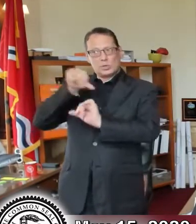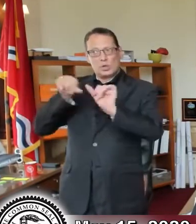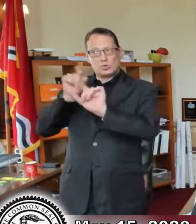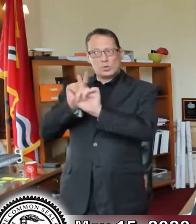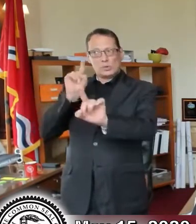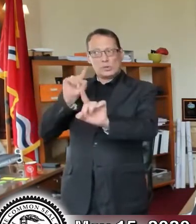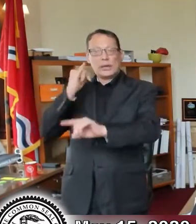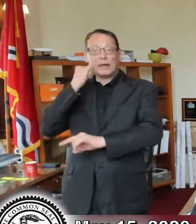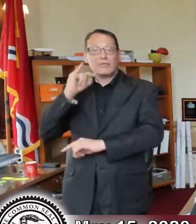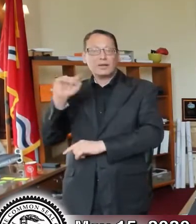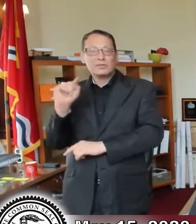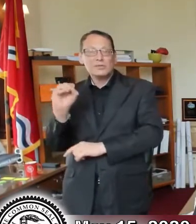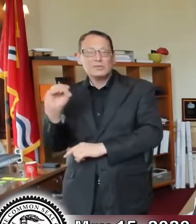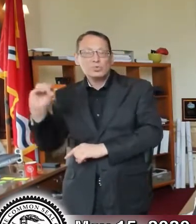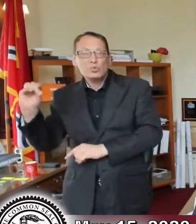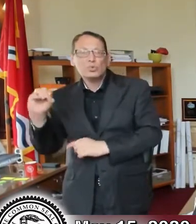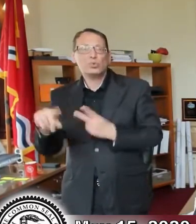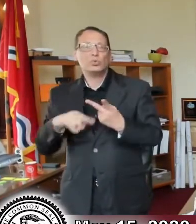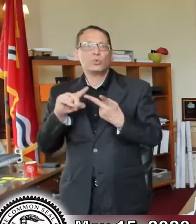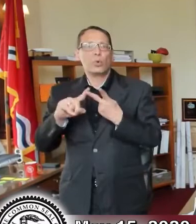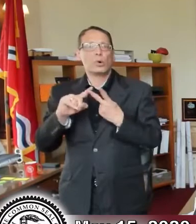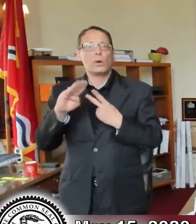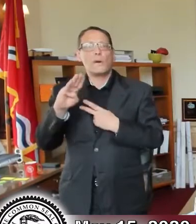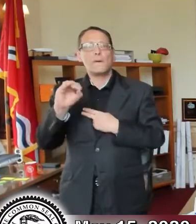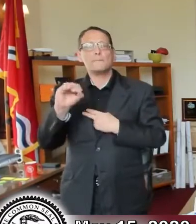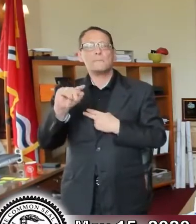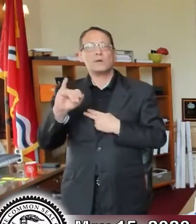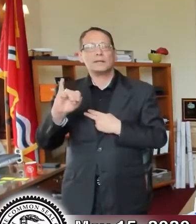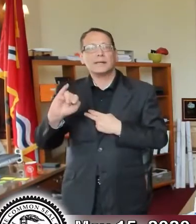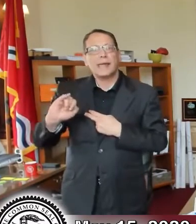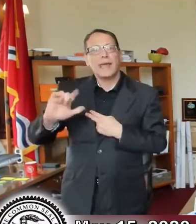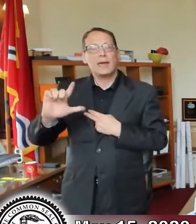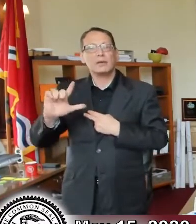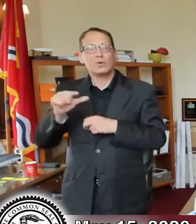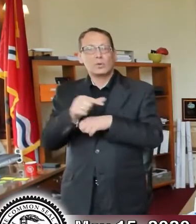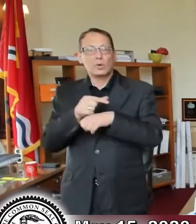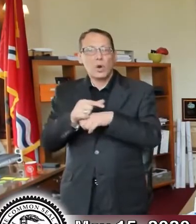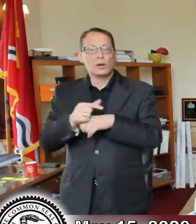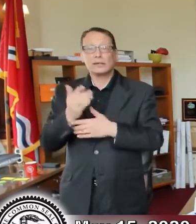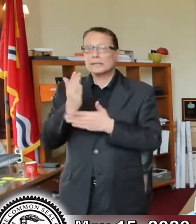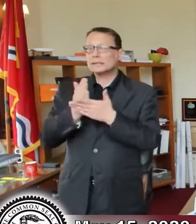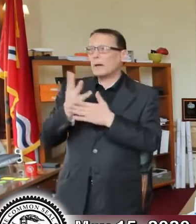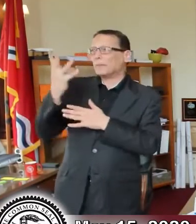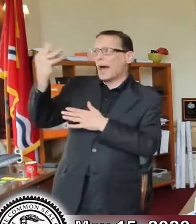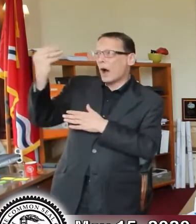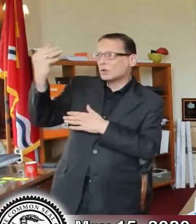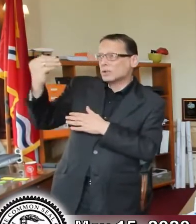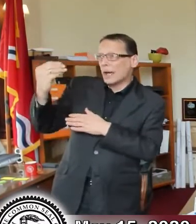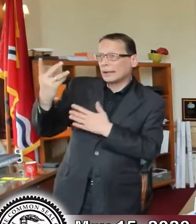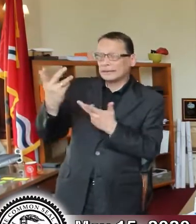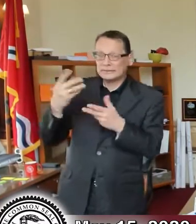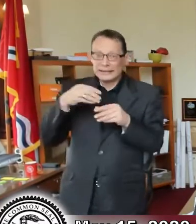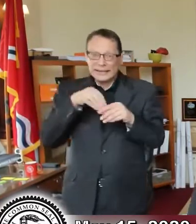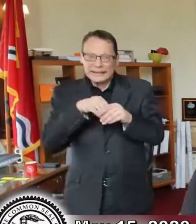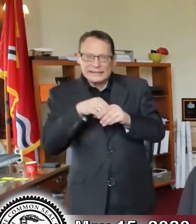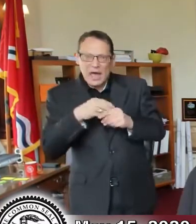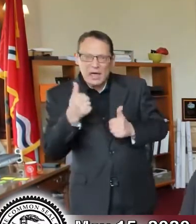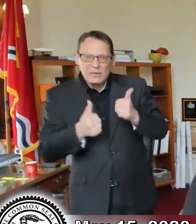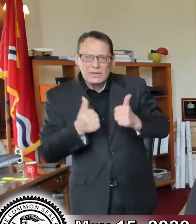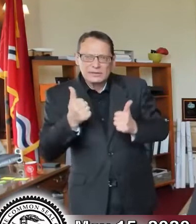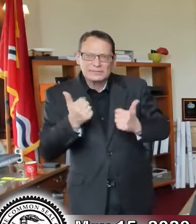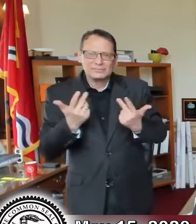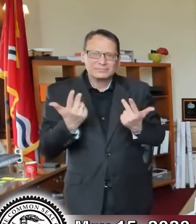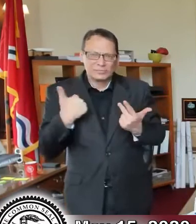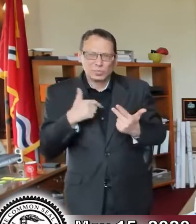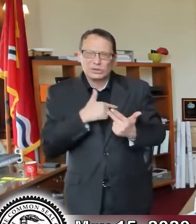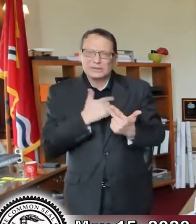you're at the zoo or the botanical garden? And some outside venues might be different than inside venues. So that is something that